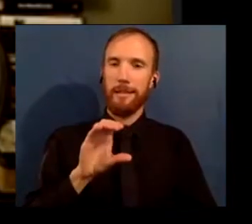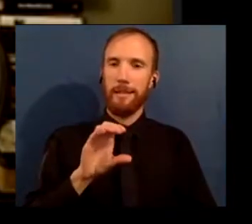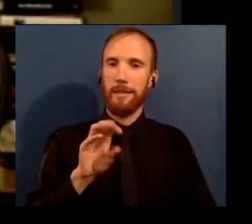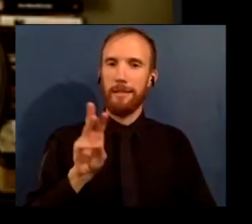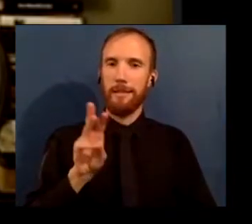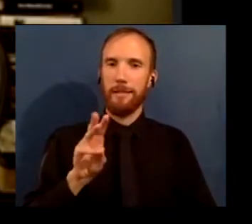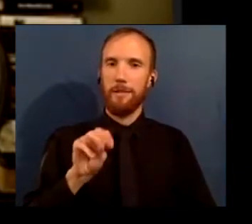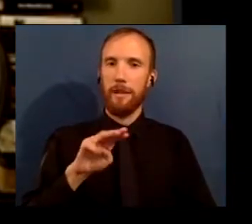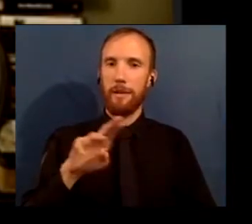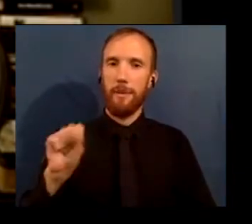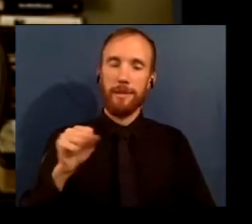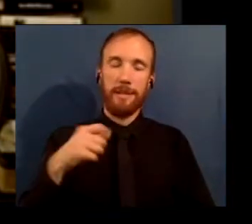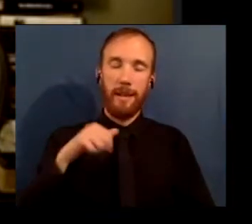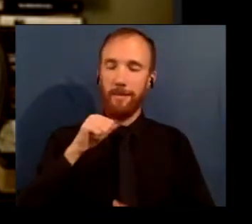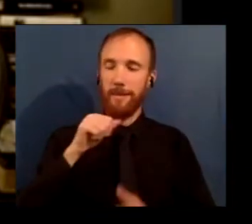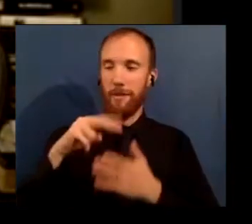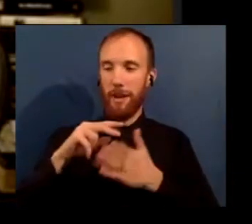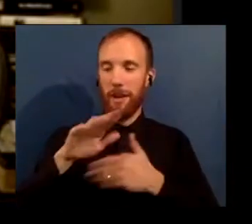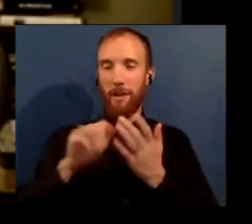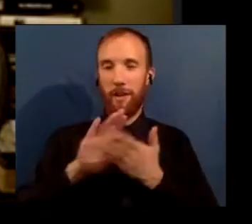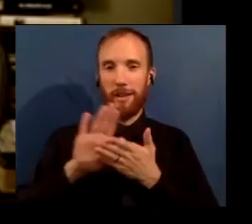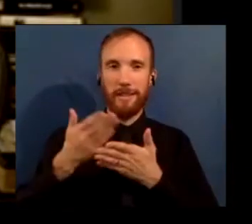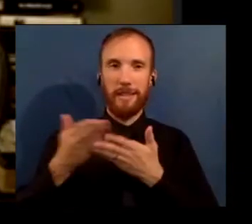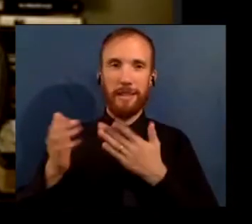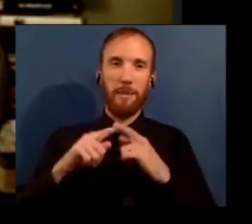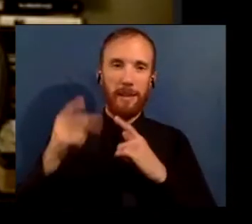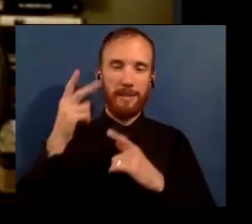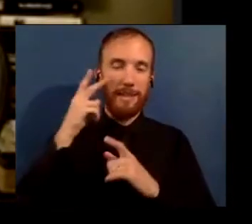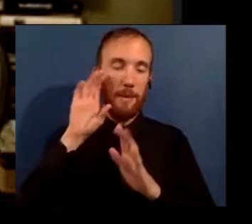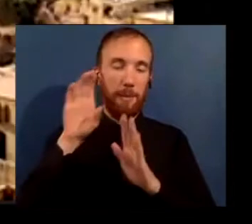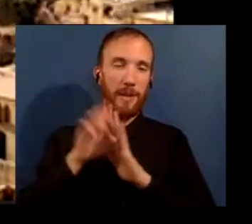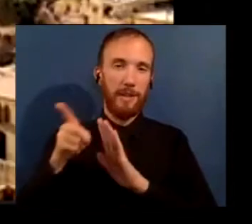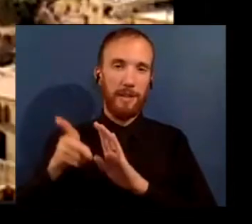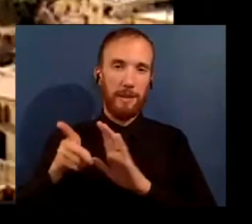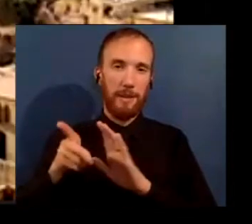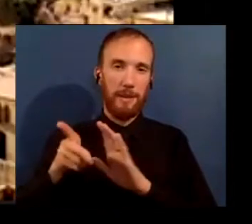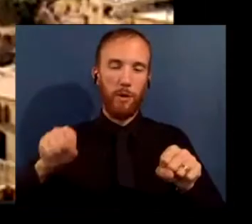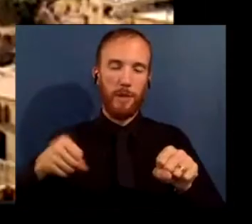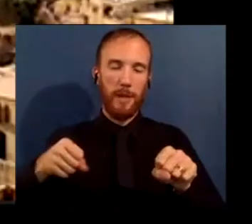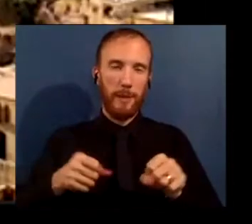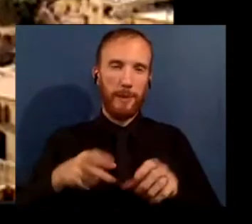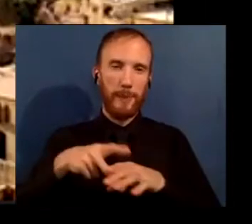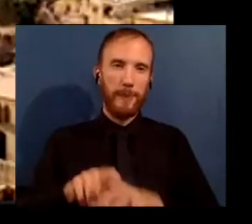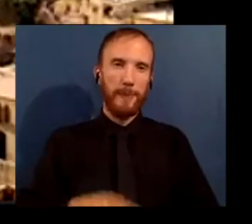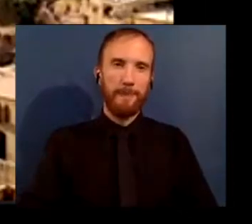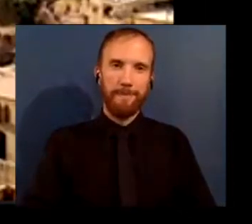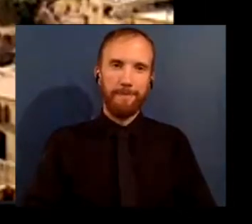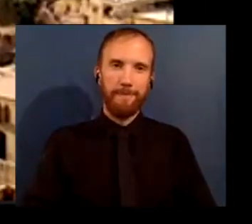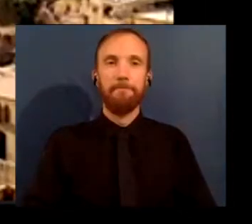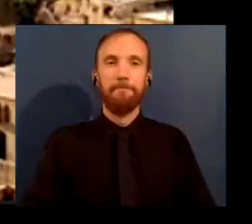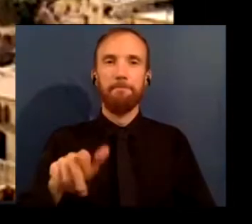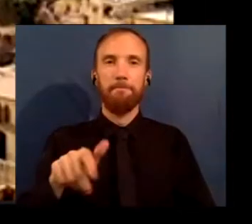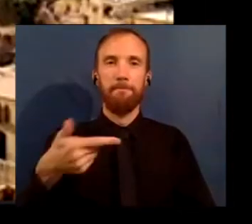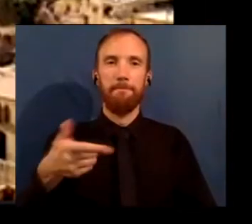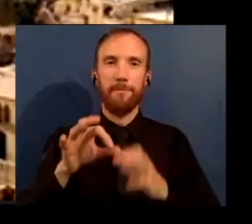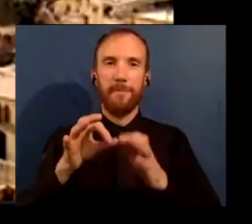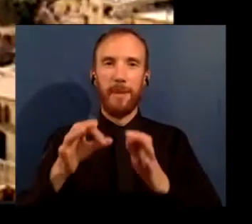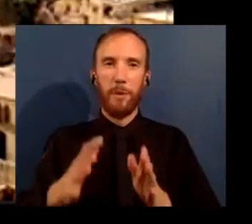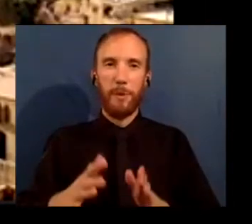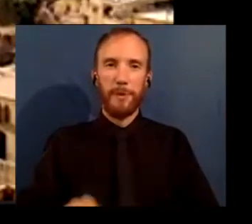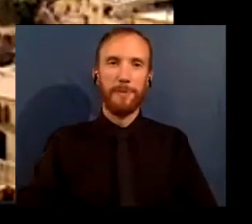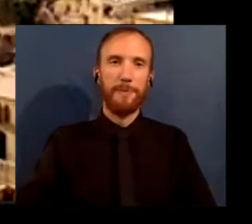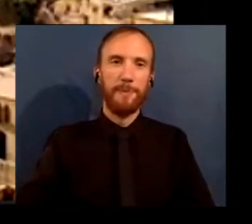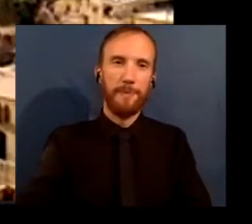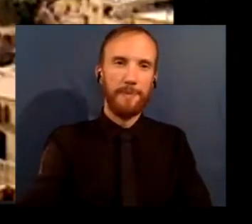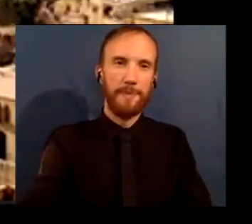motorcycle. That I've seen, yeah. It would be great to hear you talk. Some folks are asking about